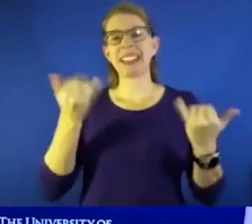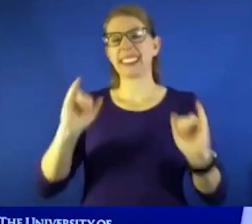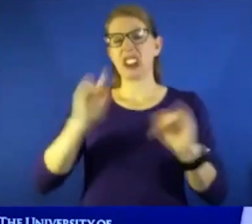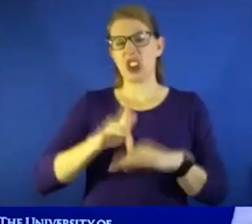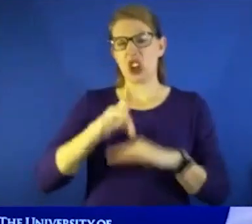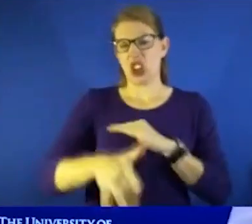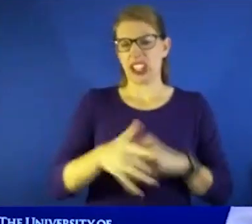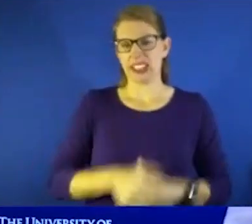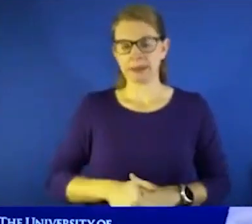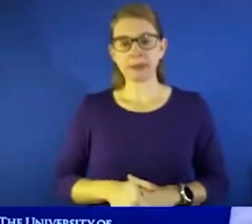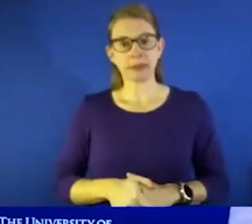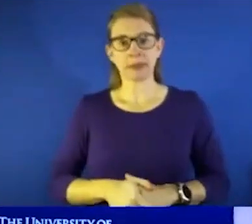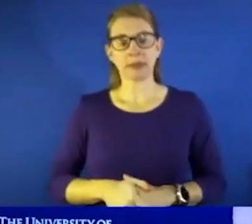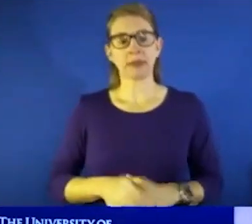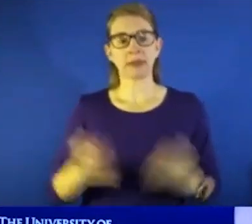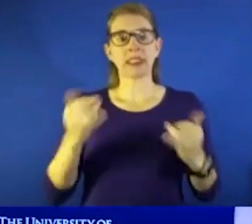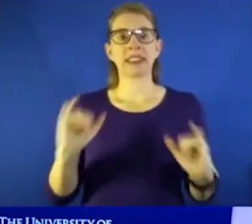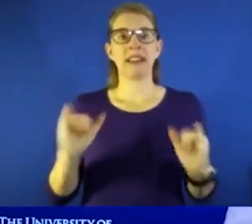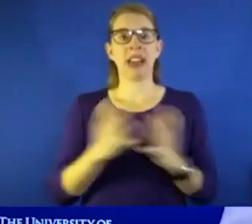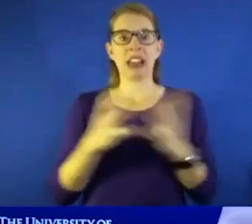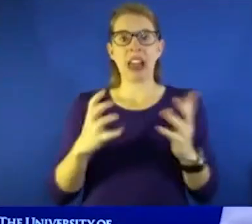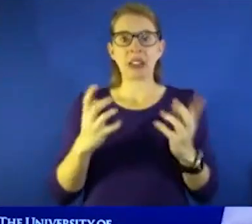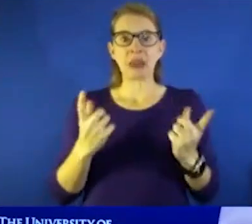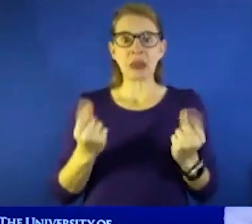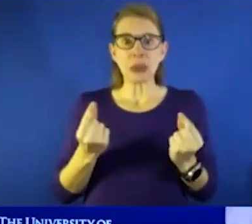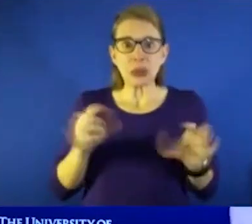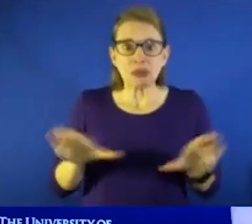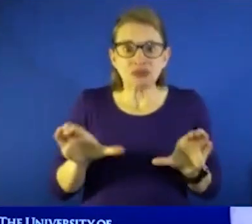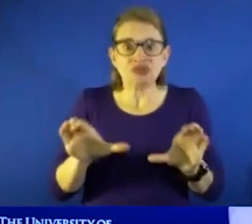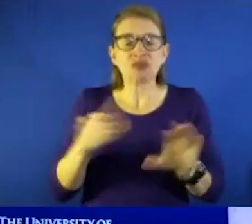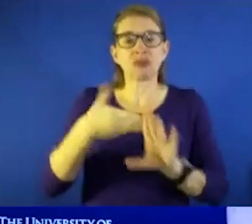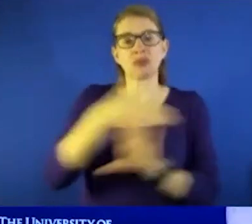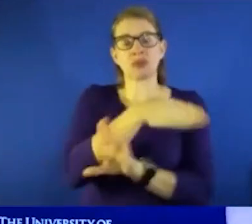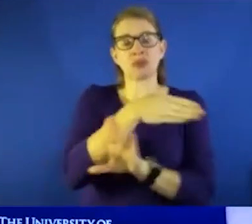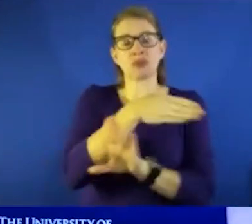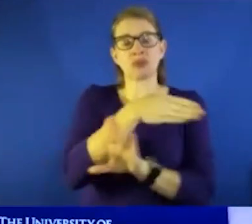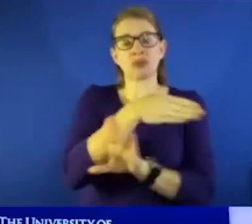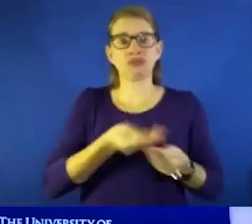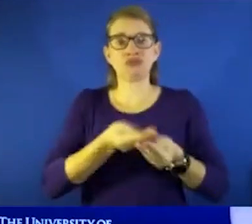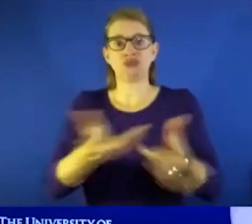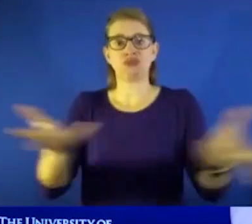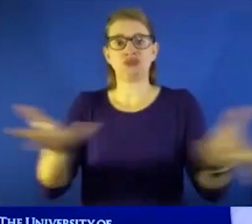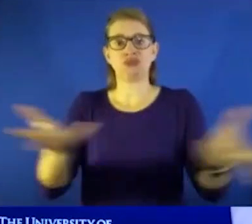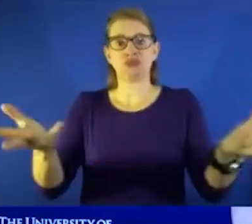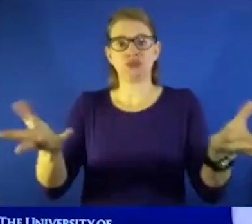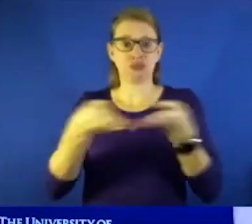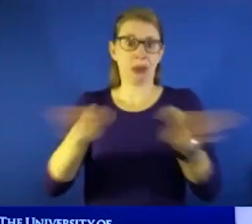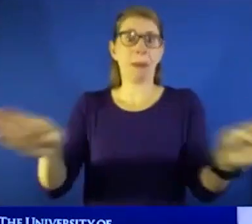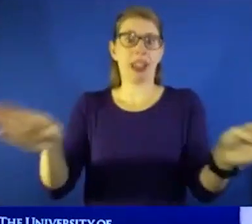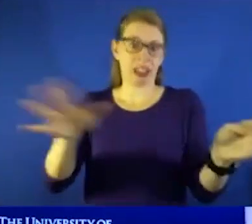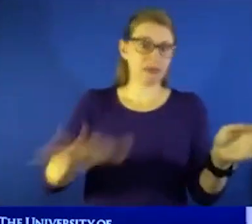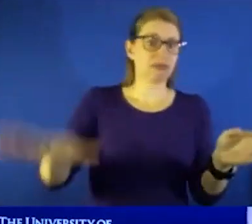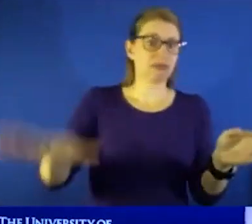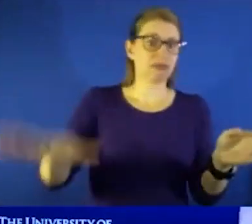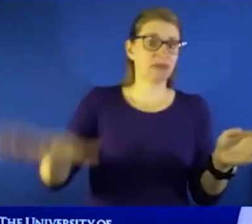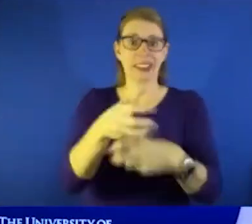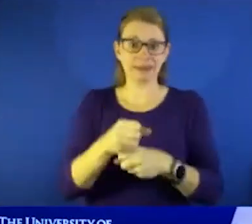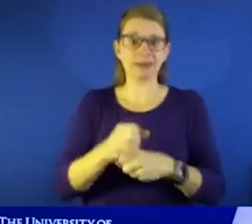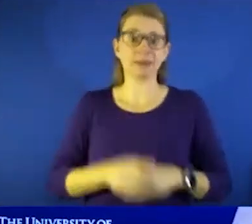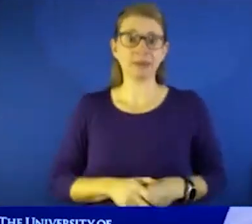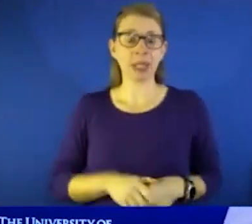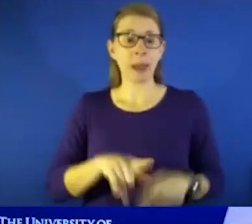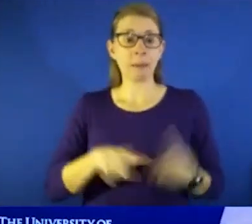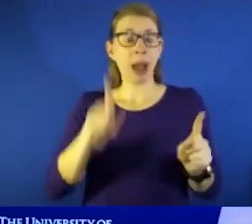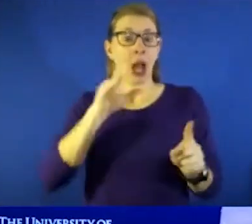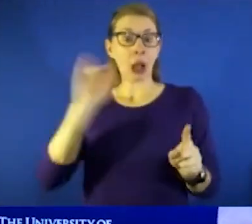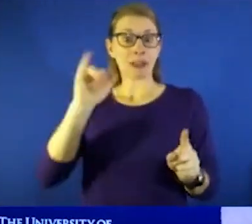we still have a lot to do before we get to being able to deliver it to the general public. But it looks promising, and it's just